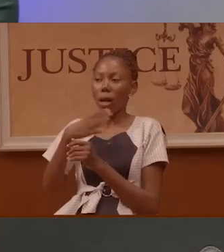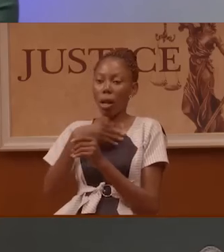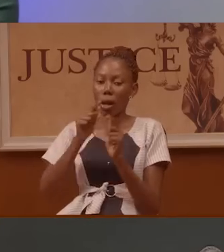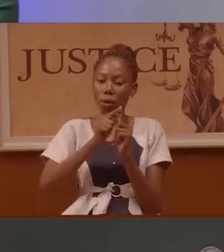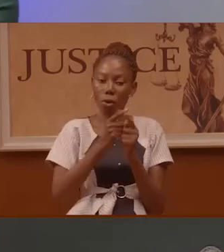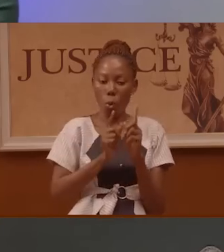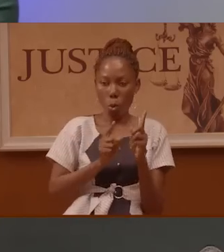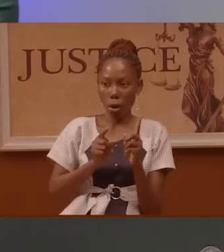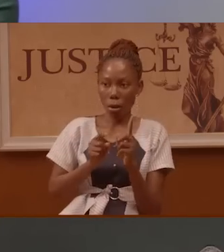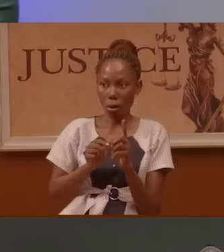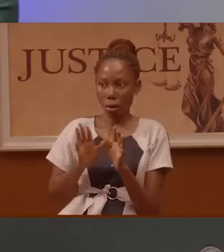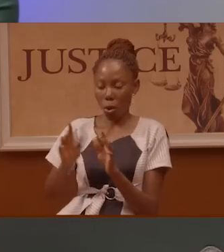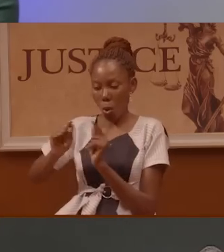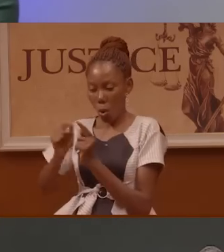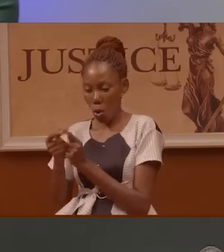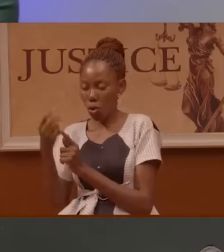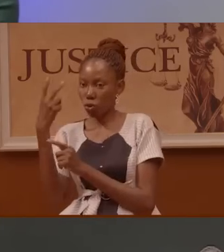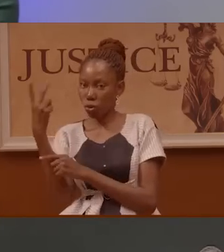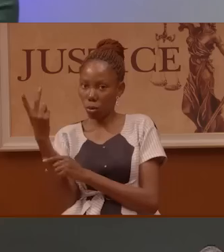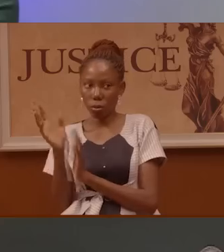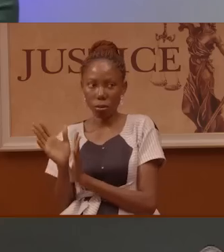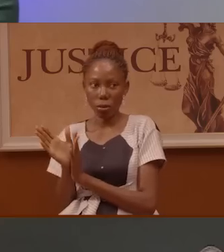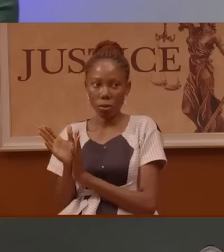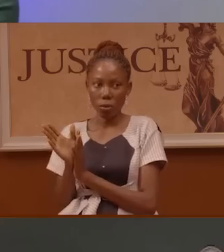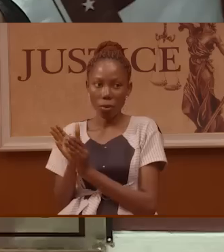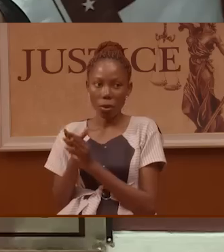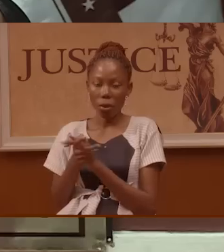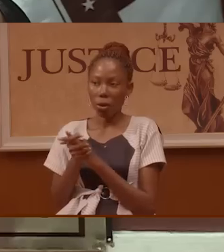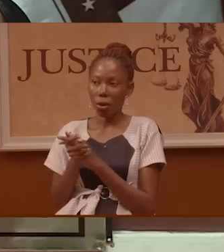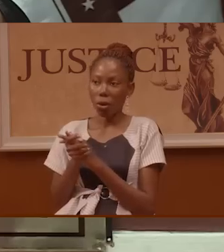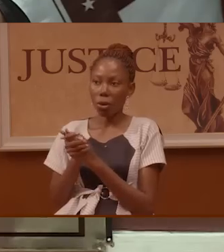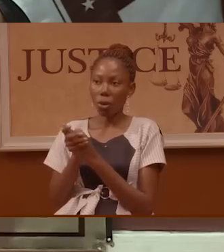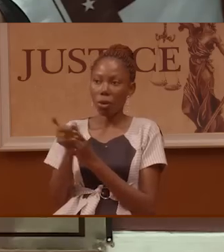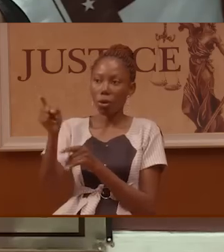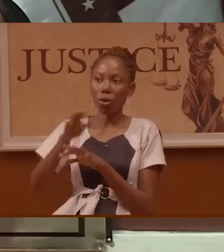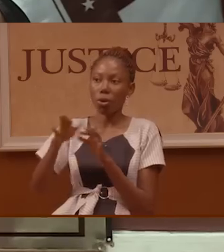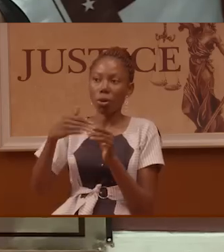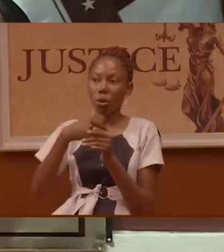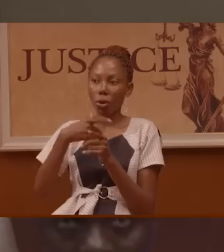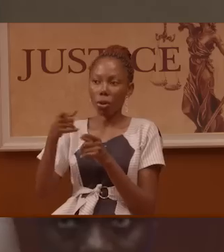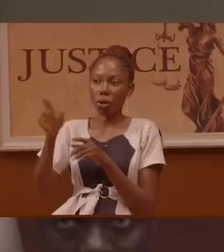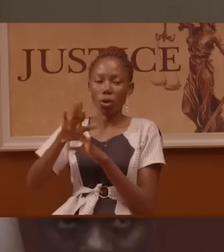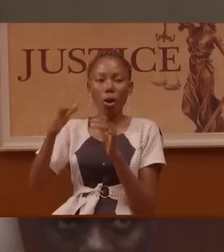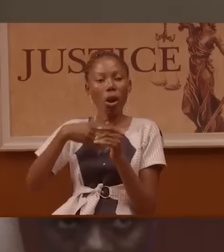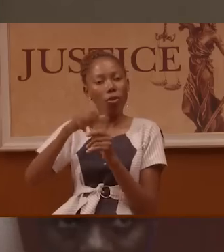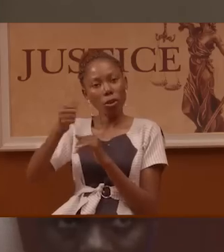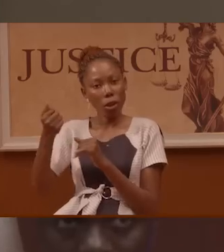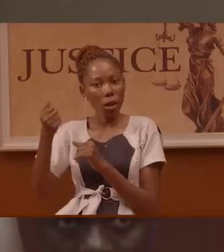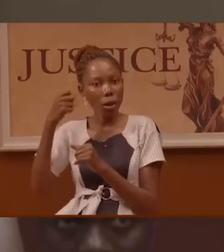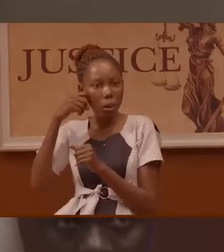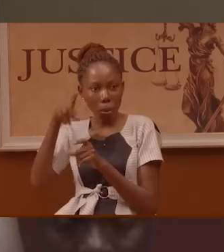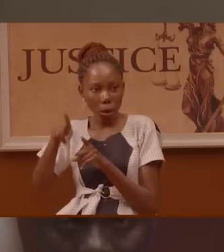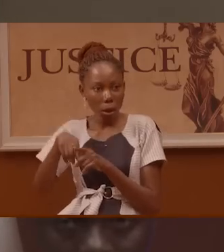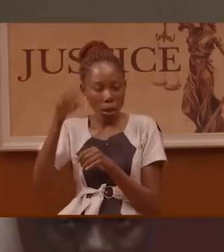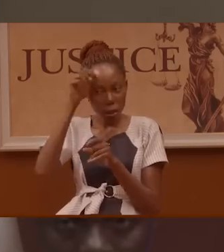You are not one of the children. No, I'm one of the children. You don't have any other opinions. Because my siblings are not with me.